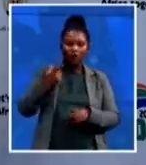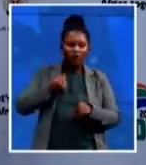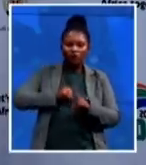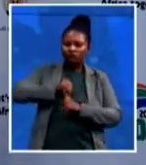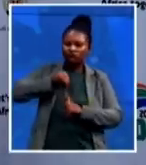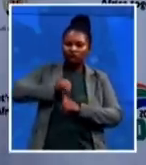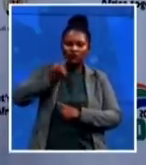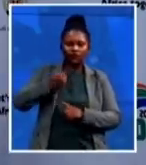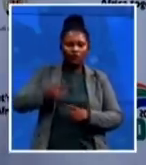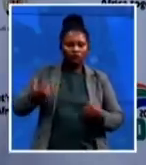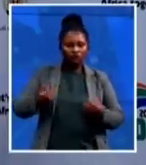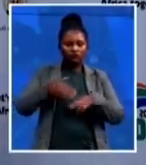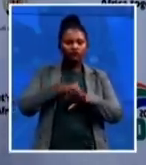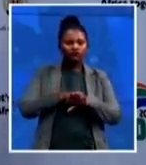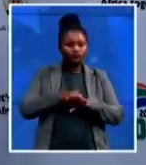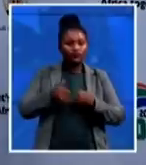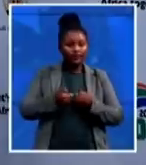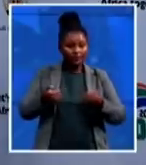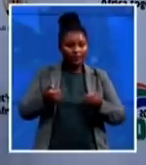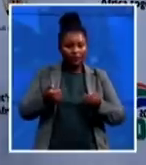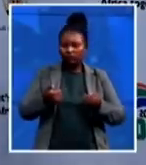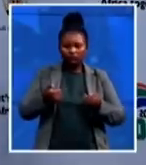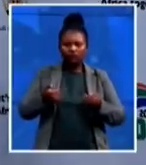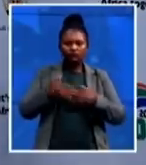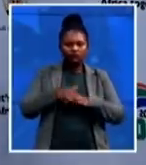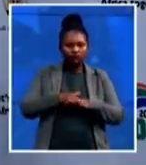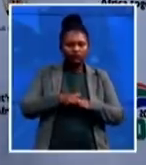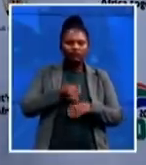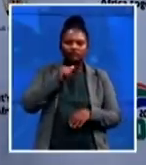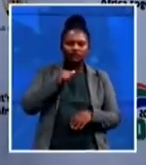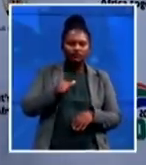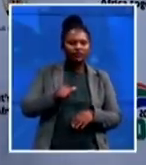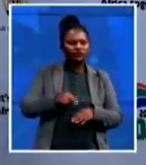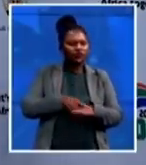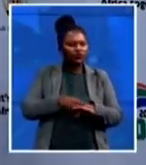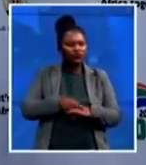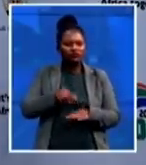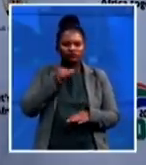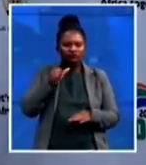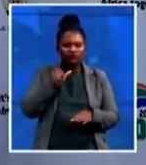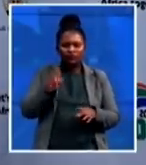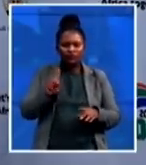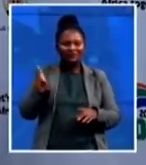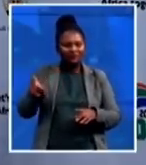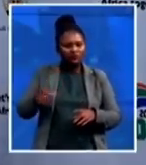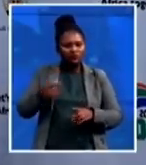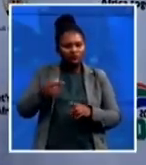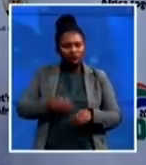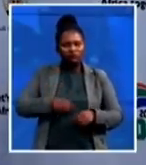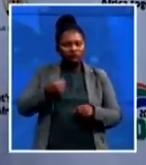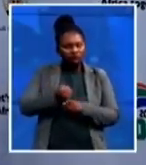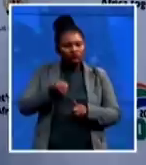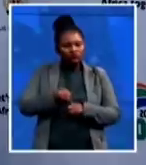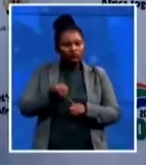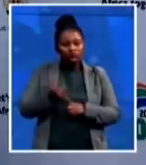it's based on race, and they always committed that those who are for unity are on